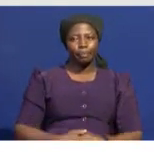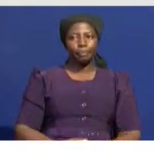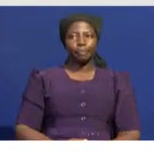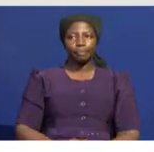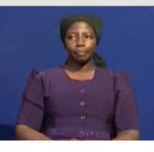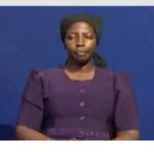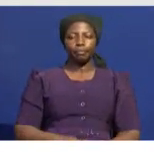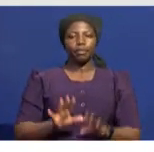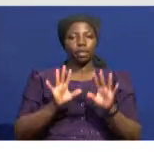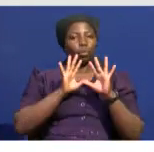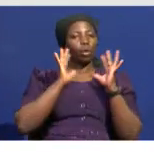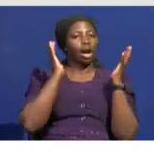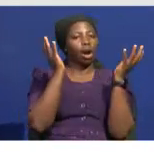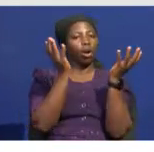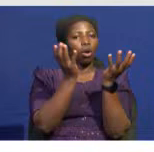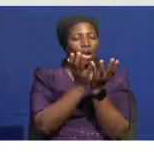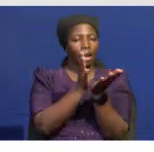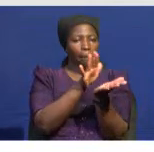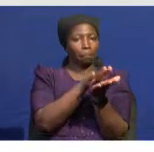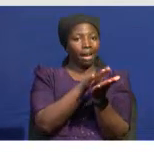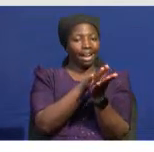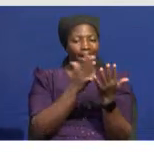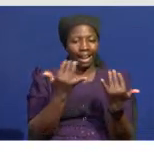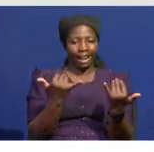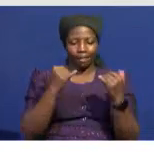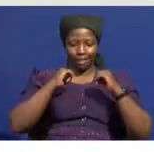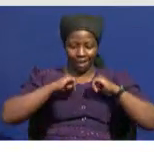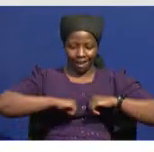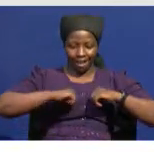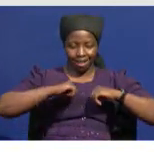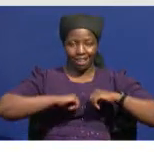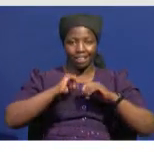The World Bank has now agreed